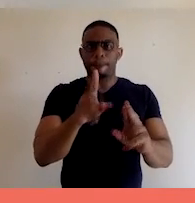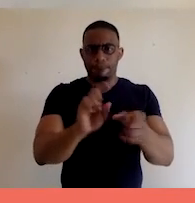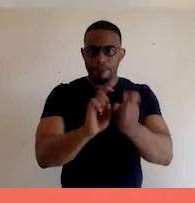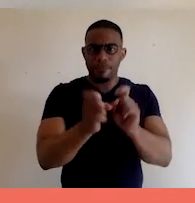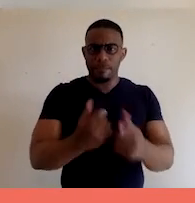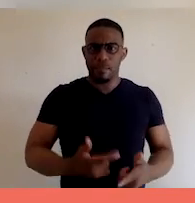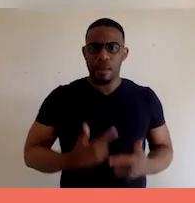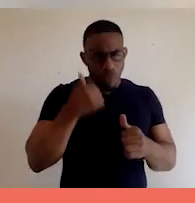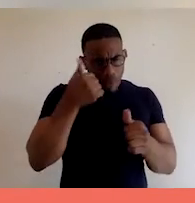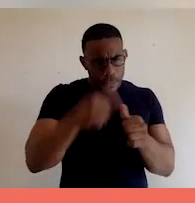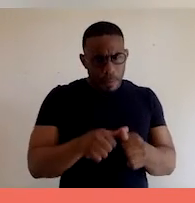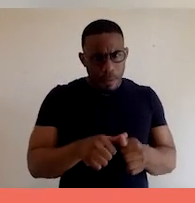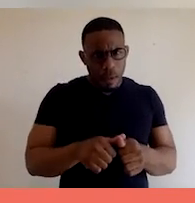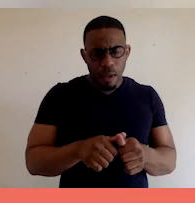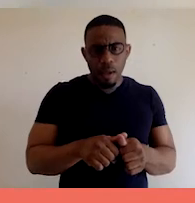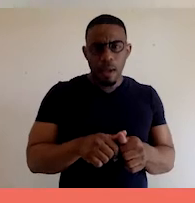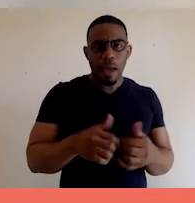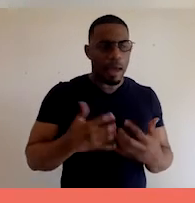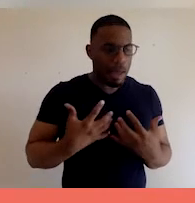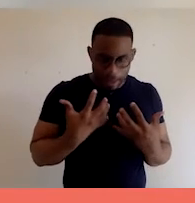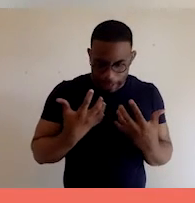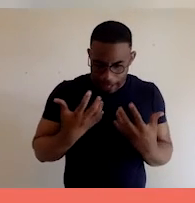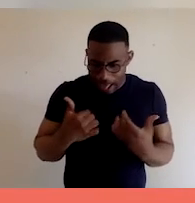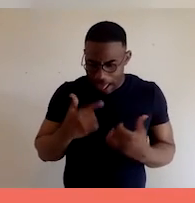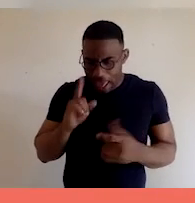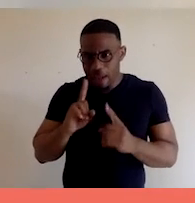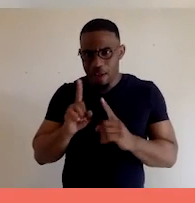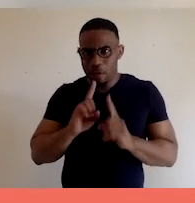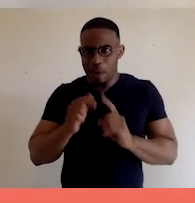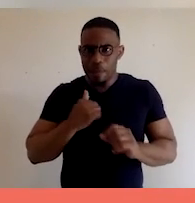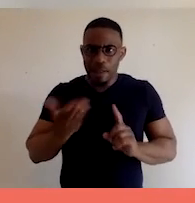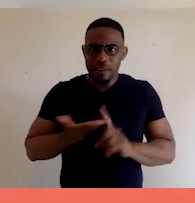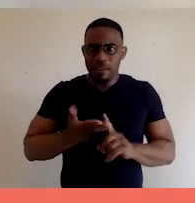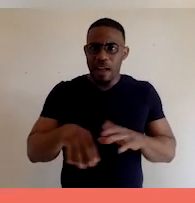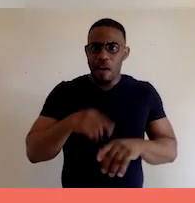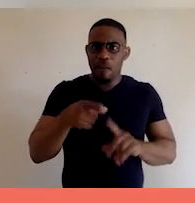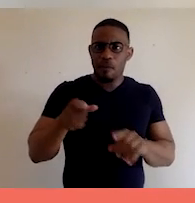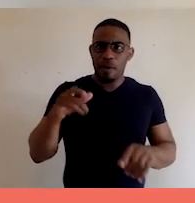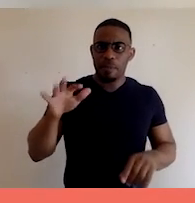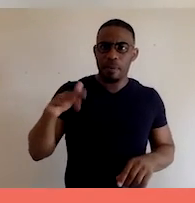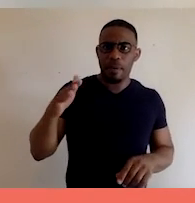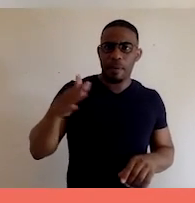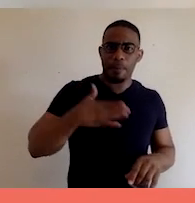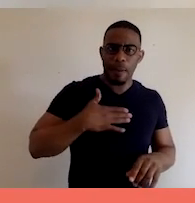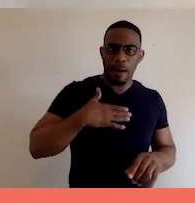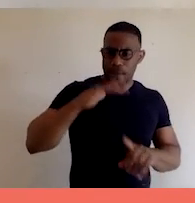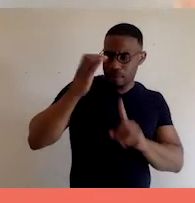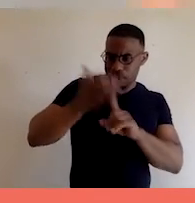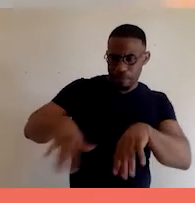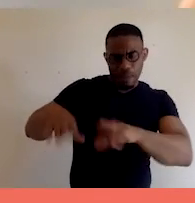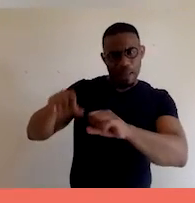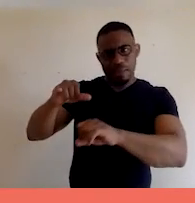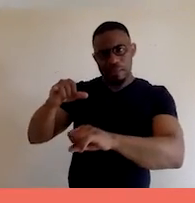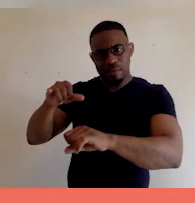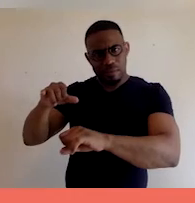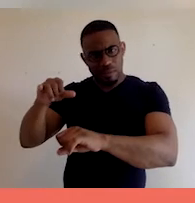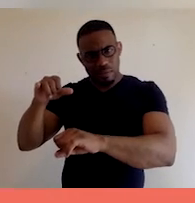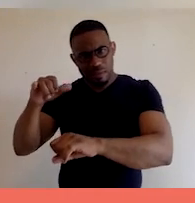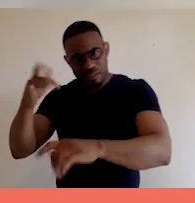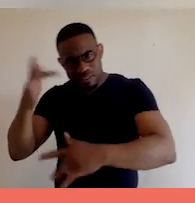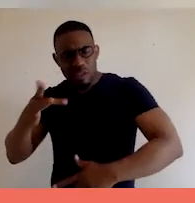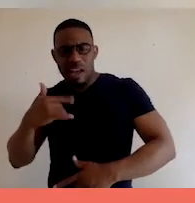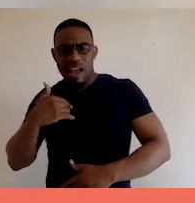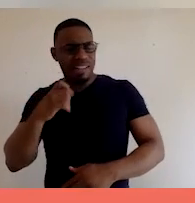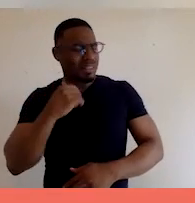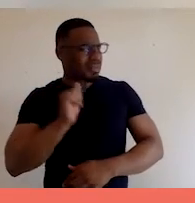change your life. And remember, you know, I had to talk myself out from my imposter syndrome. I used to tell myself all the